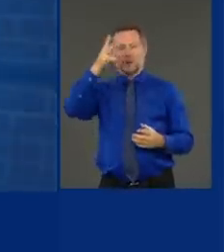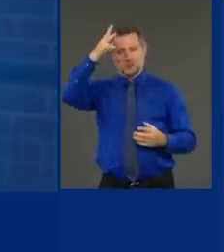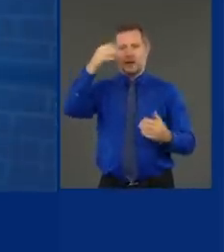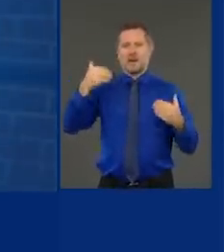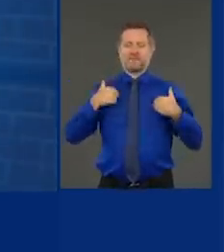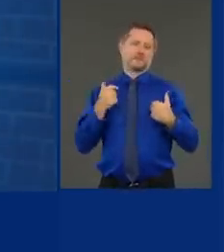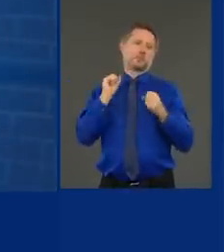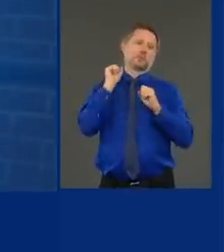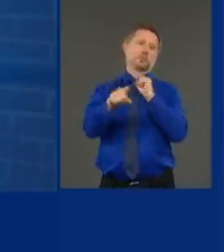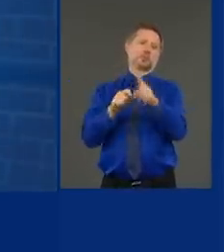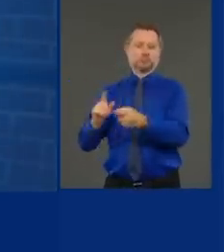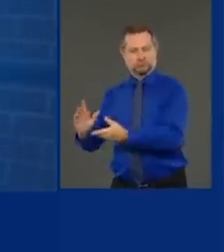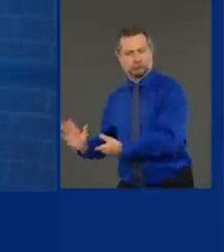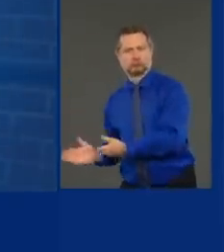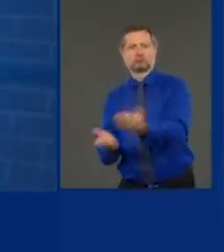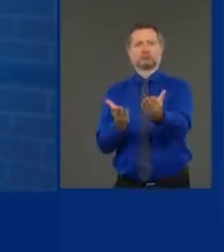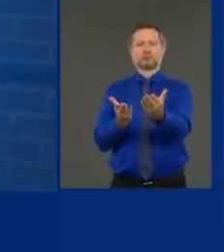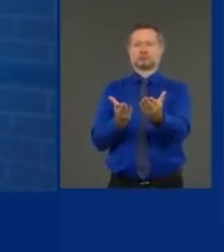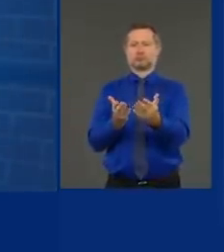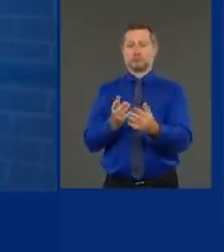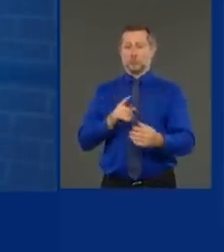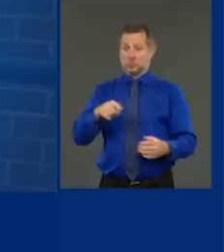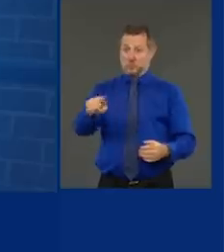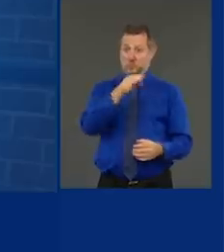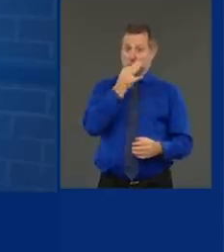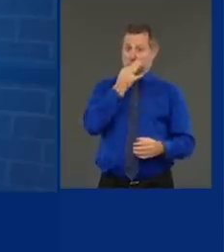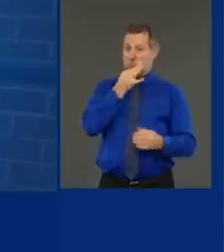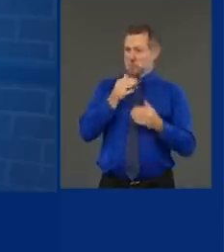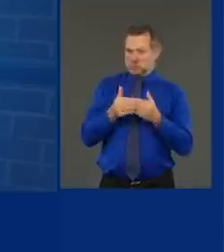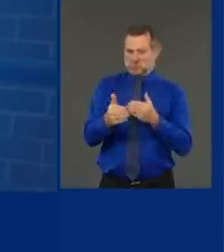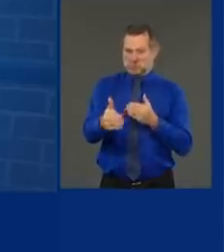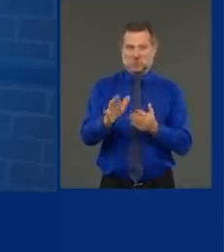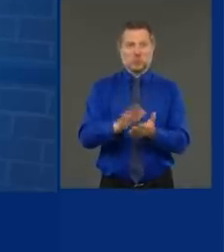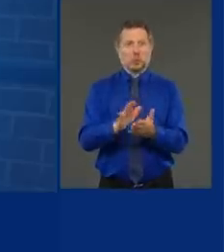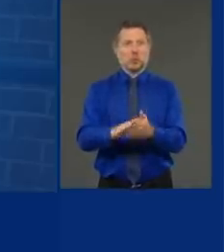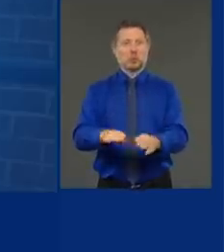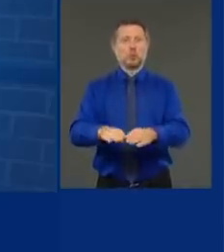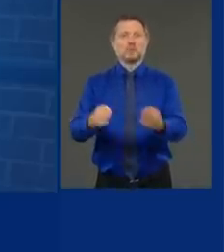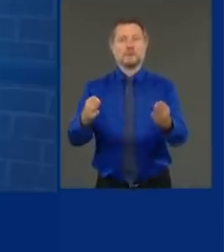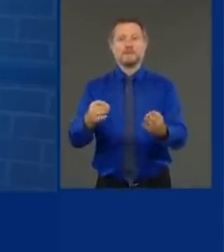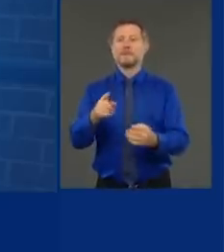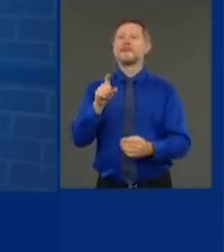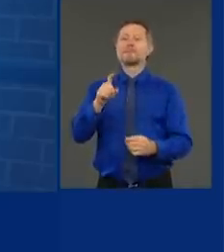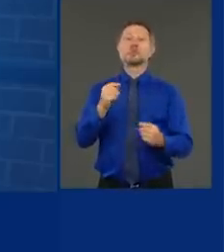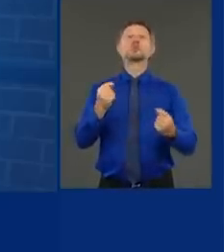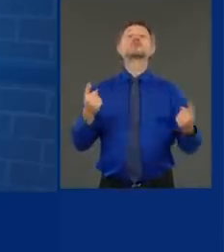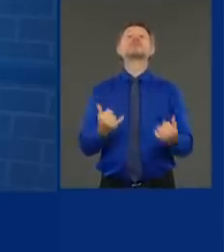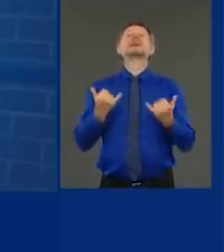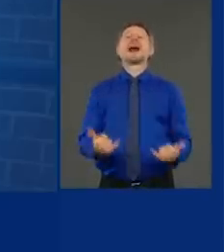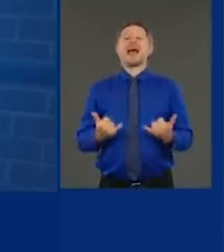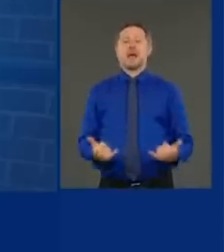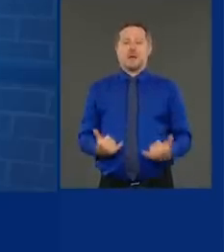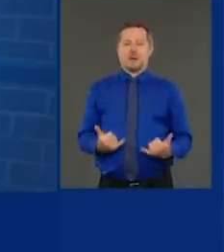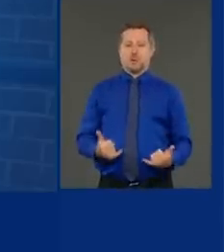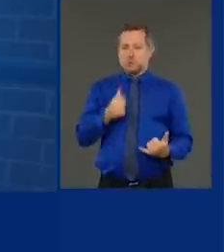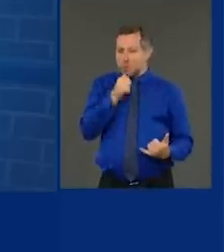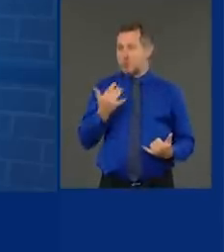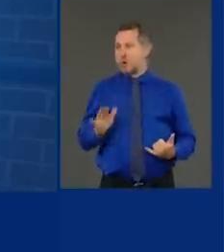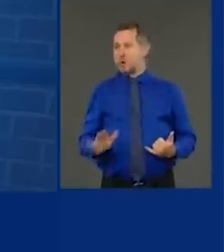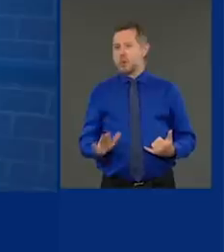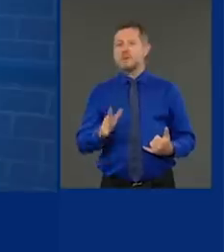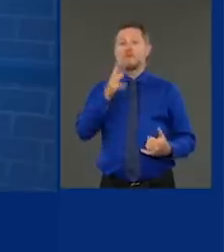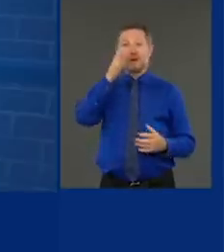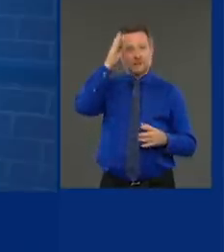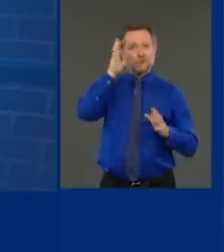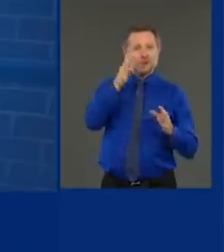answers. And time is short. That should start now because the parents are going to make the decision. Nobody's going to